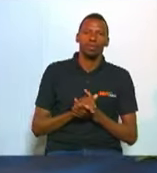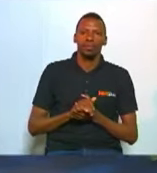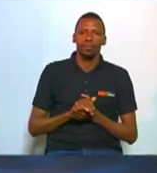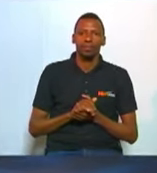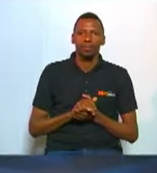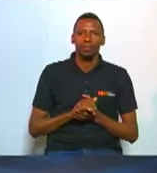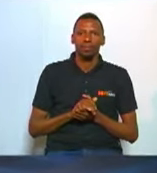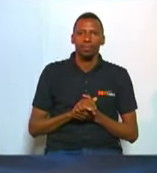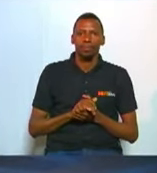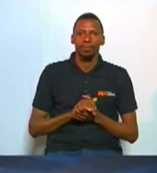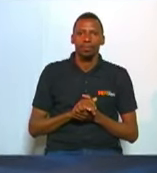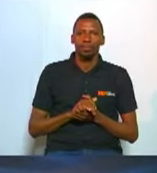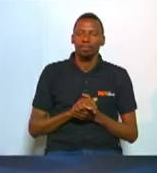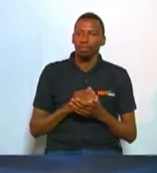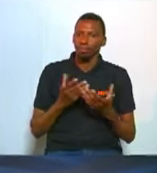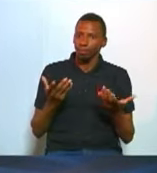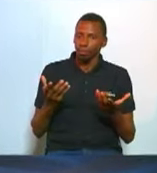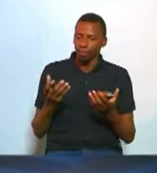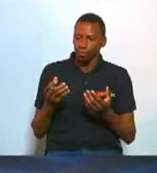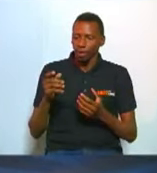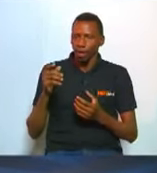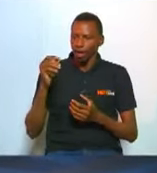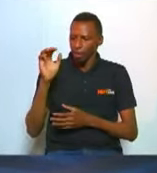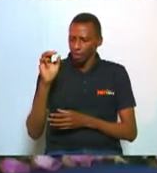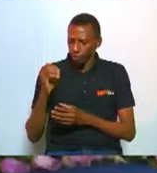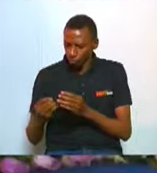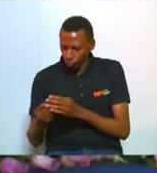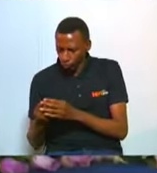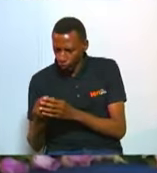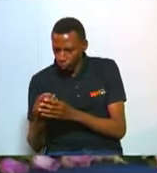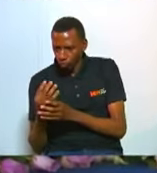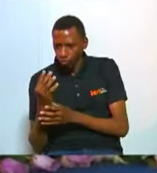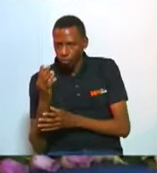Tree does not grow overnight.